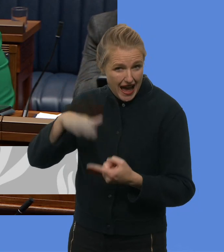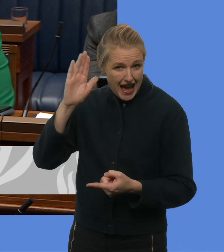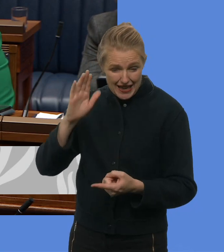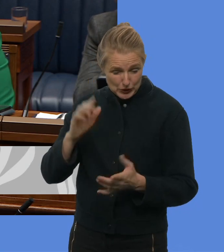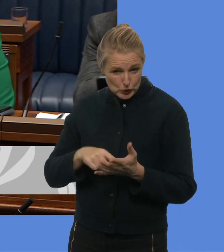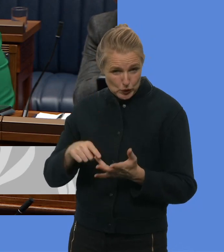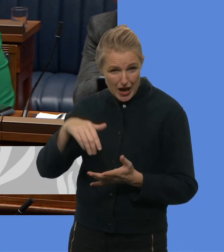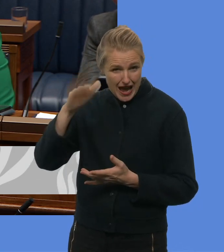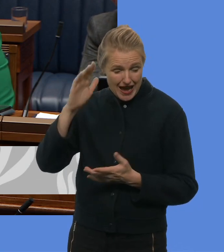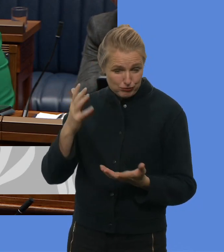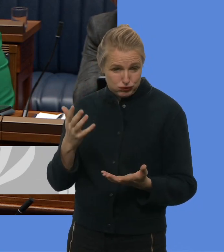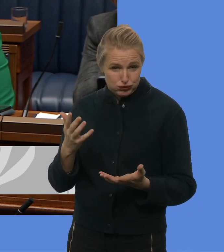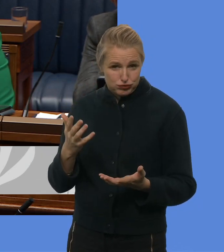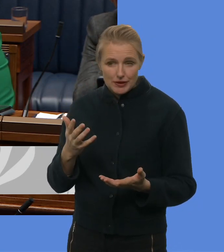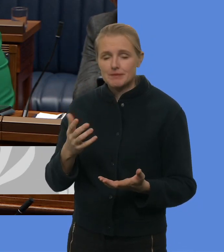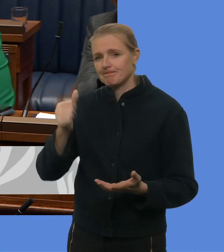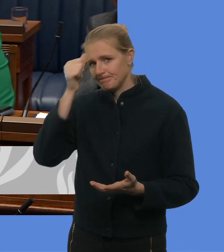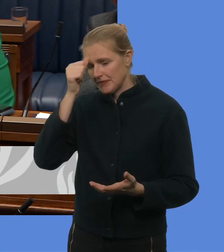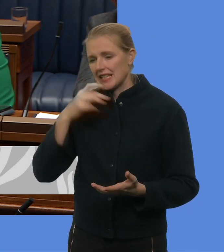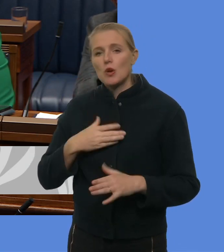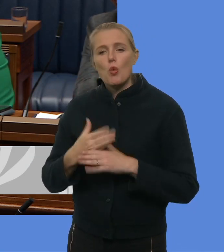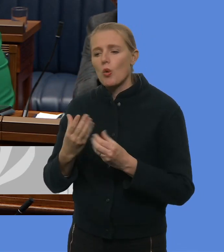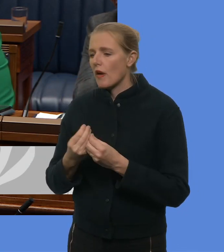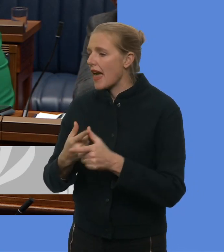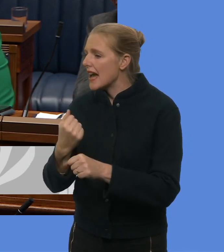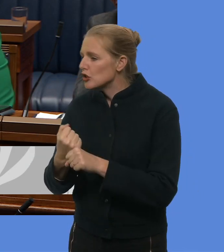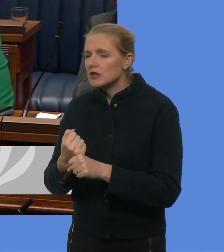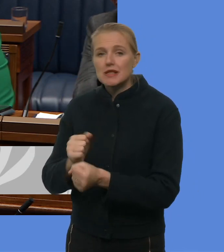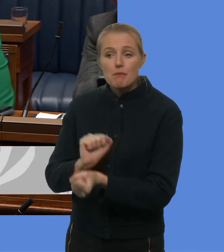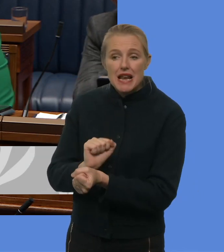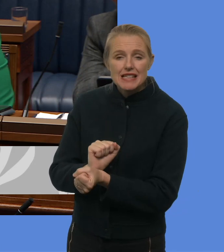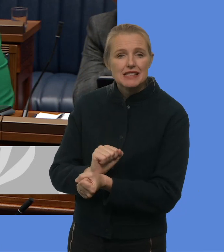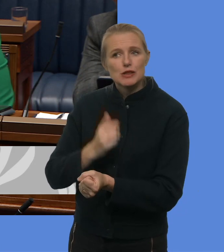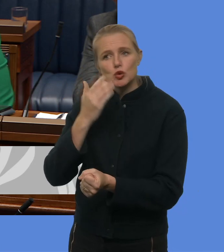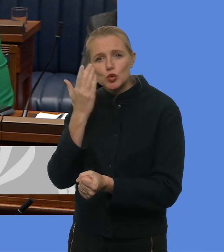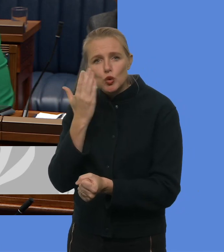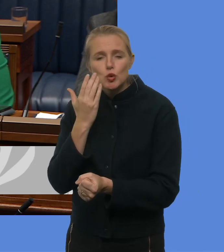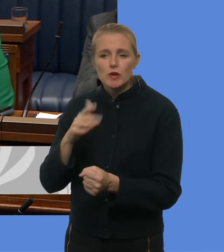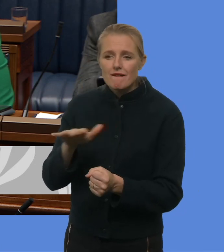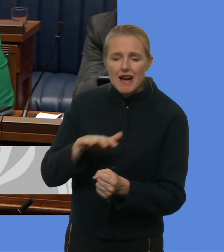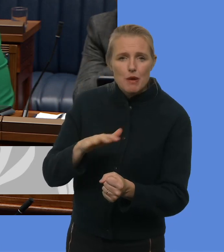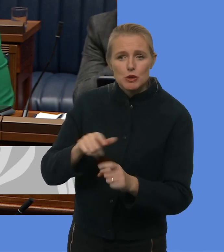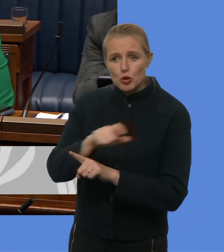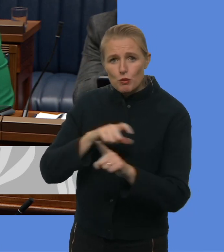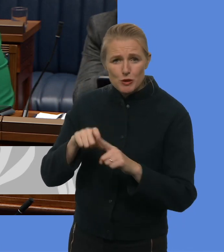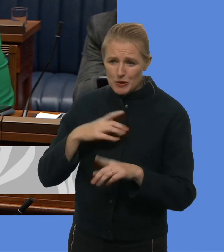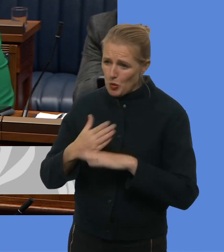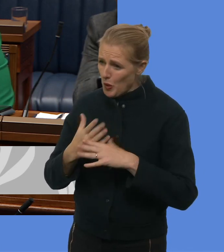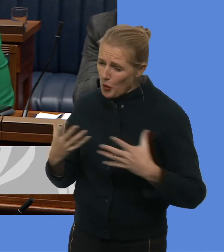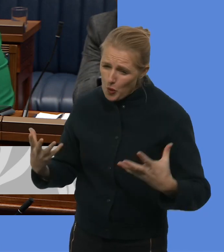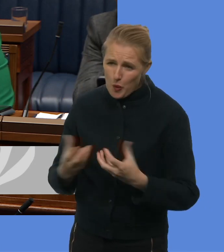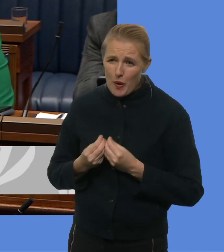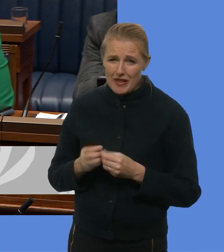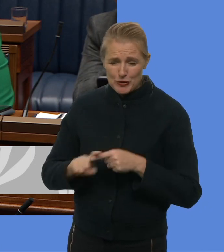recognise that this will require us working collaboratively with agencies, with the PSNI, with schools, with families and communities to tackle this.